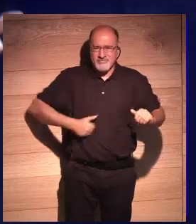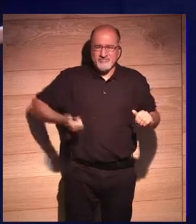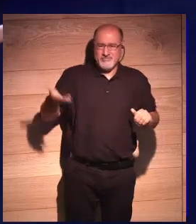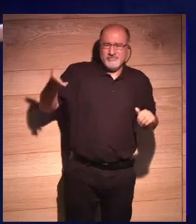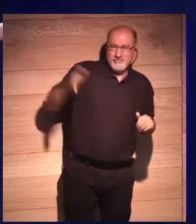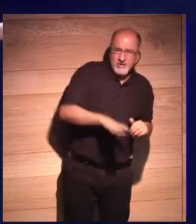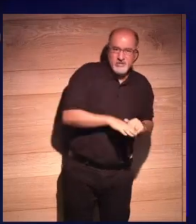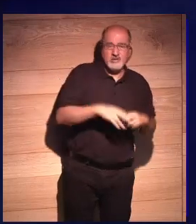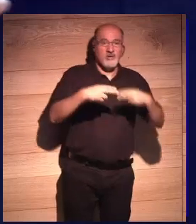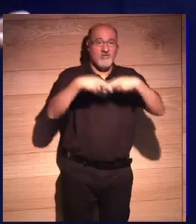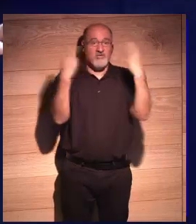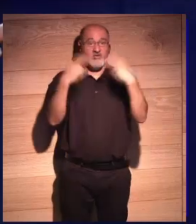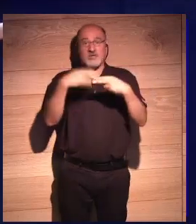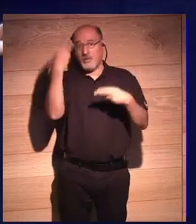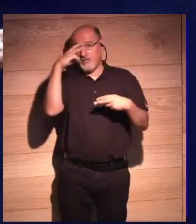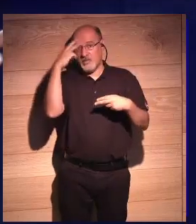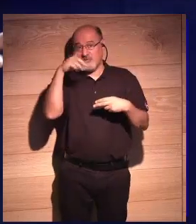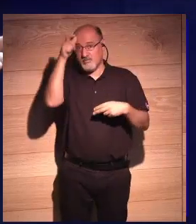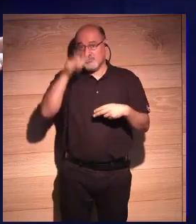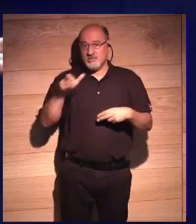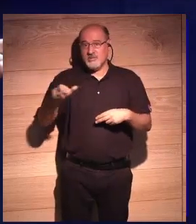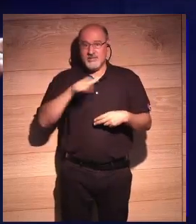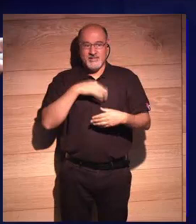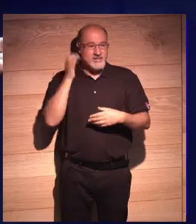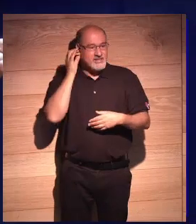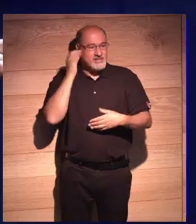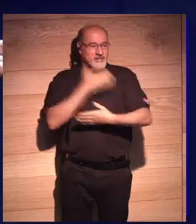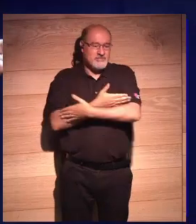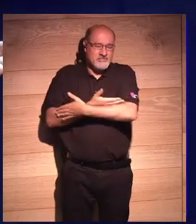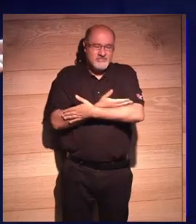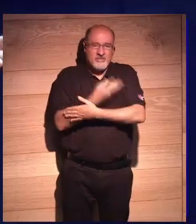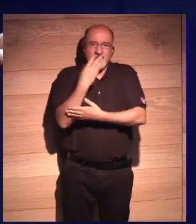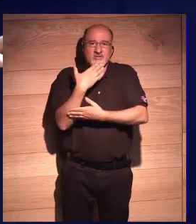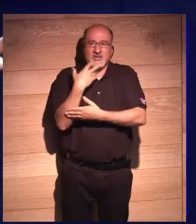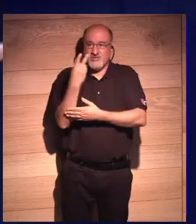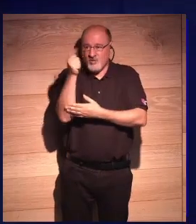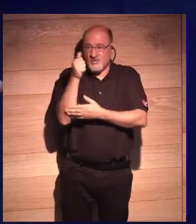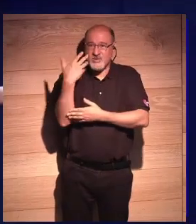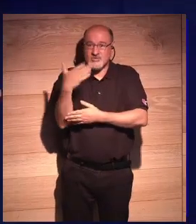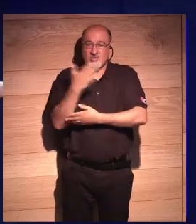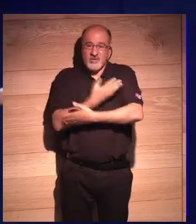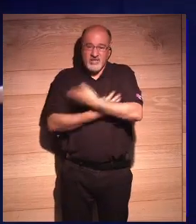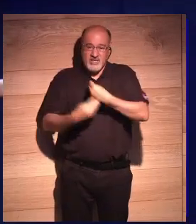There are people that are starving to death. And at the Mexico border, there's somebody that has drowned with his